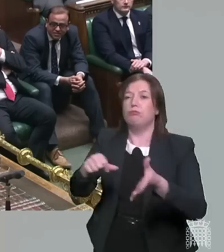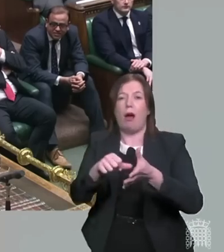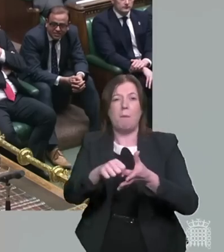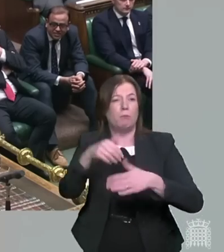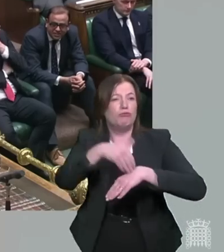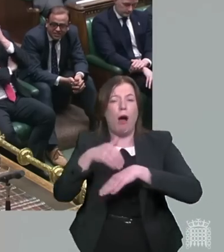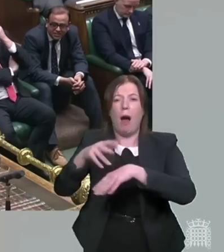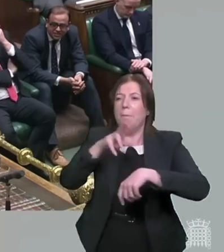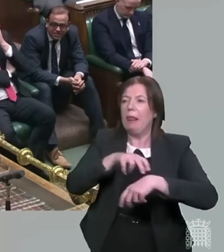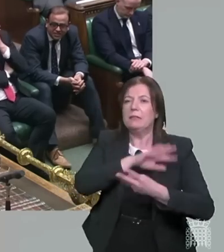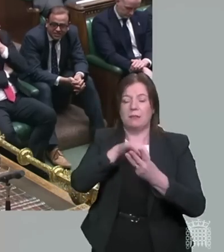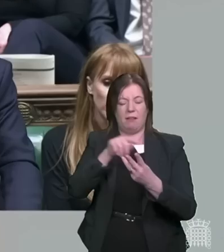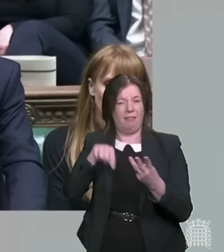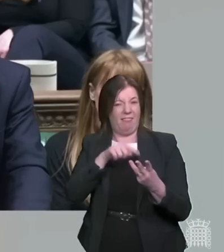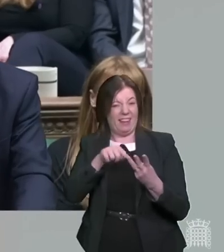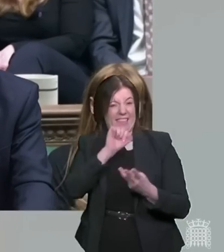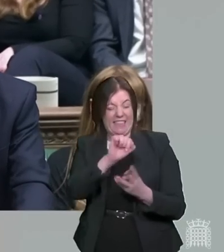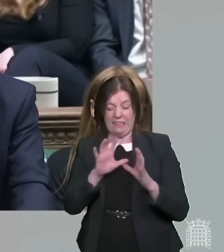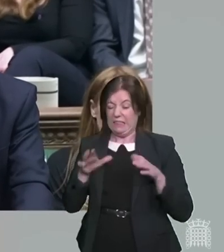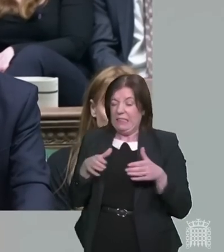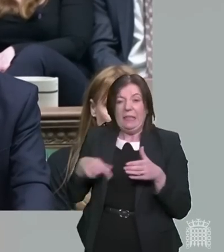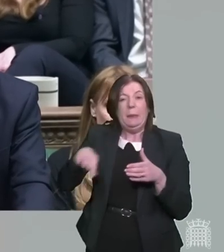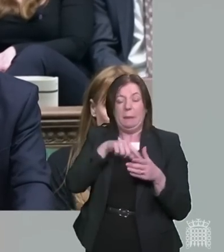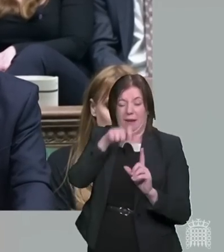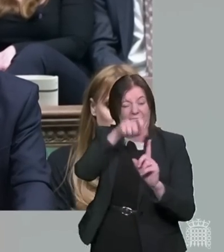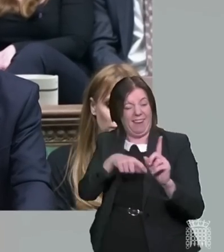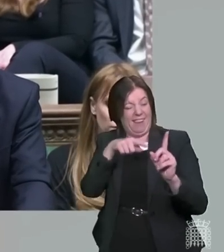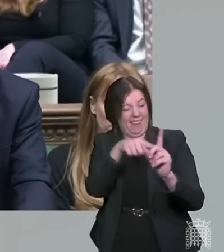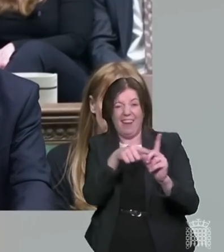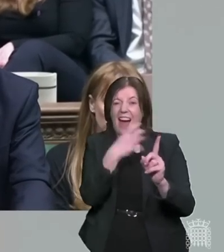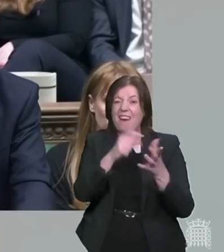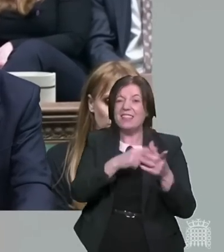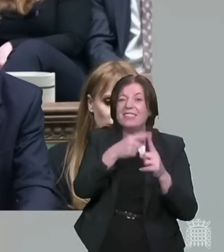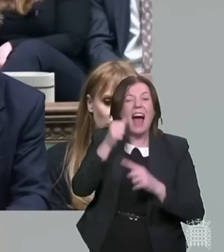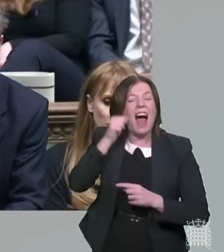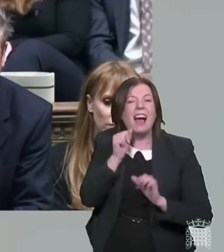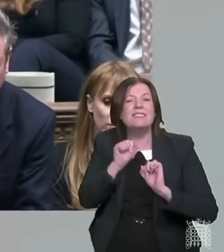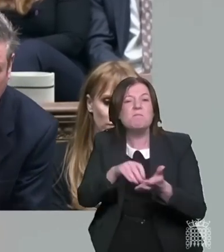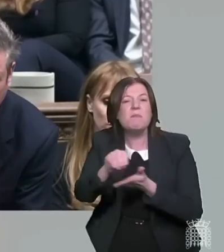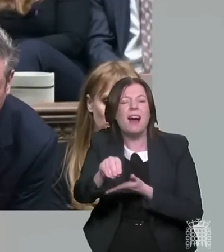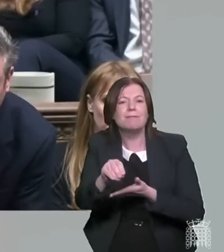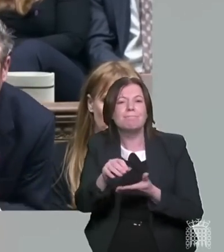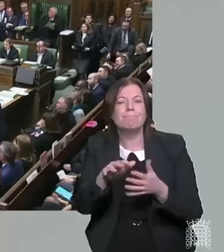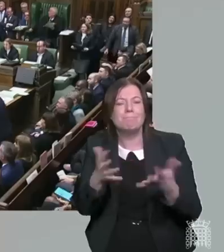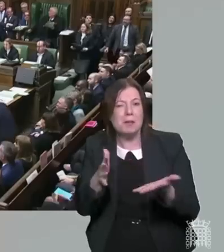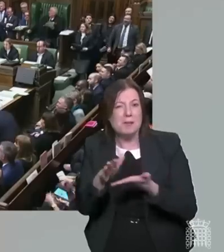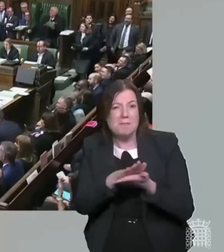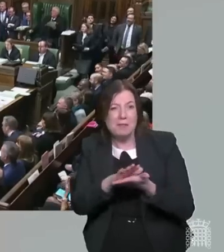avoiders in his own cabinet. Is he starting to wonder if this job is just too big for him?